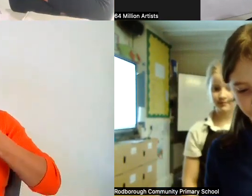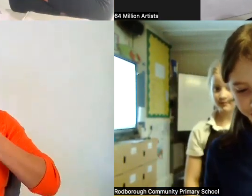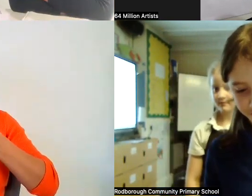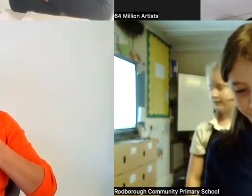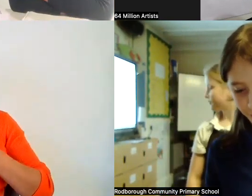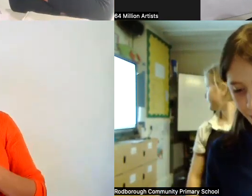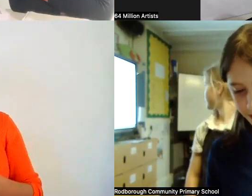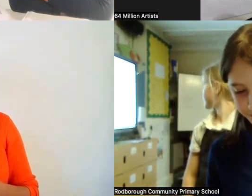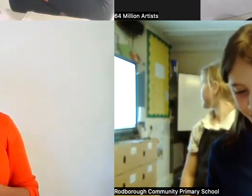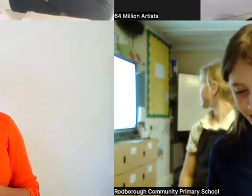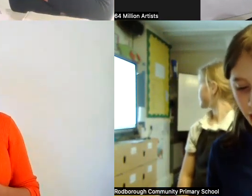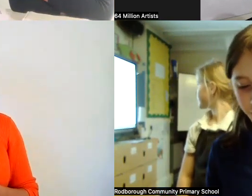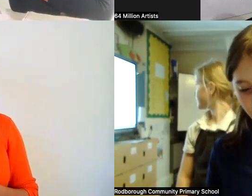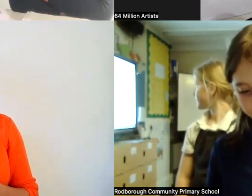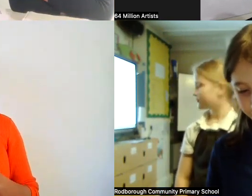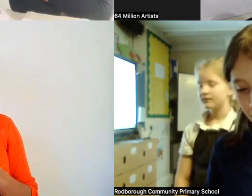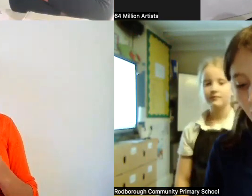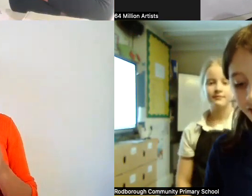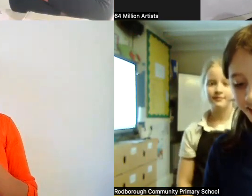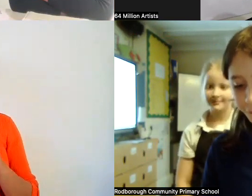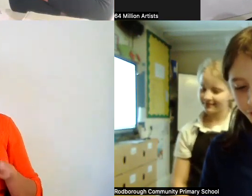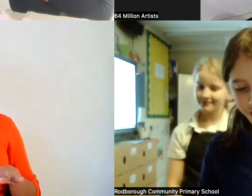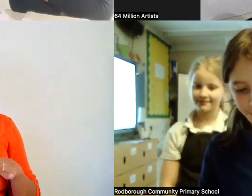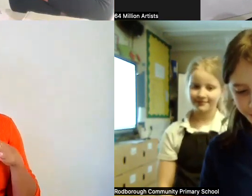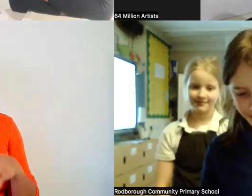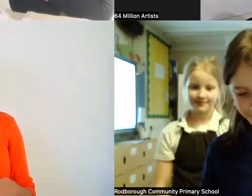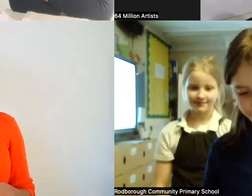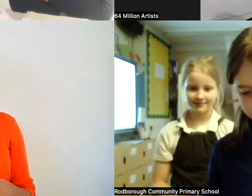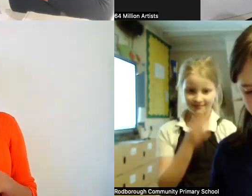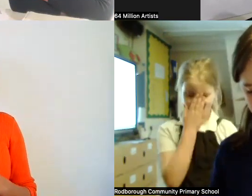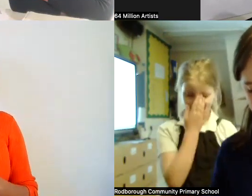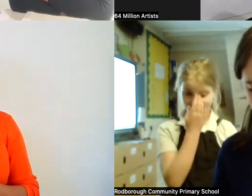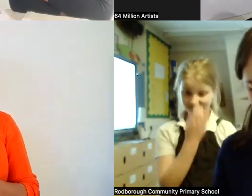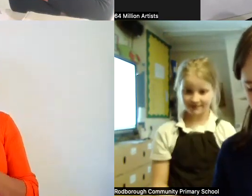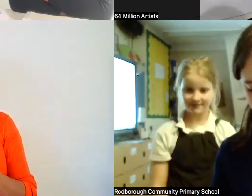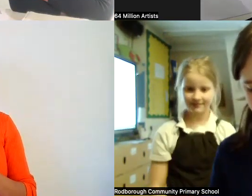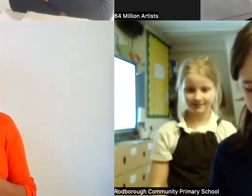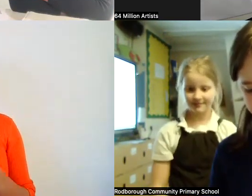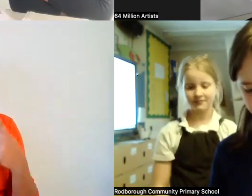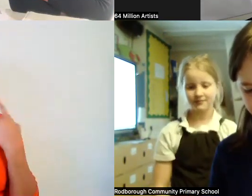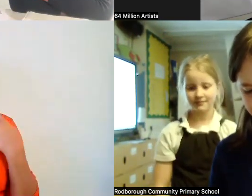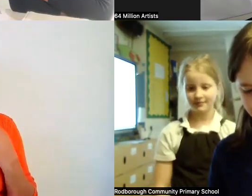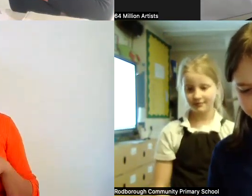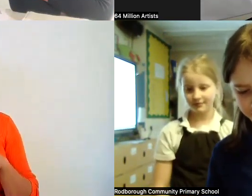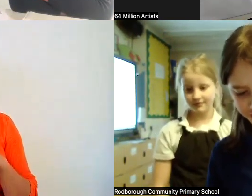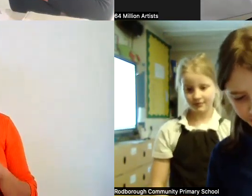toddler dreads to meet their mummy and daddy, nursery. I set foot in the place beaming with curiosity when I will soon think, ew,